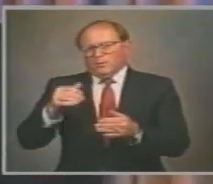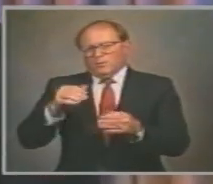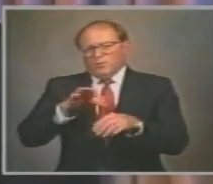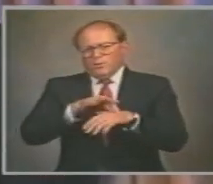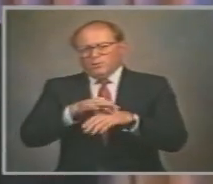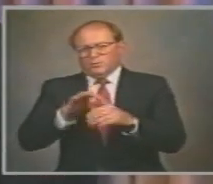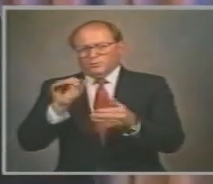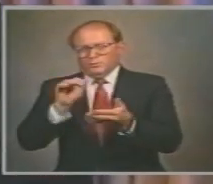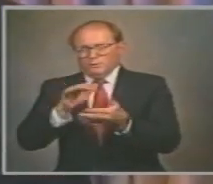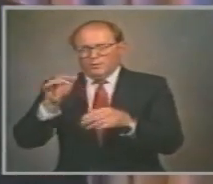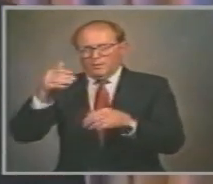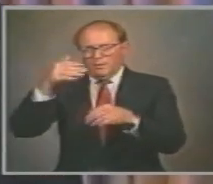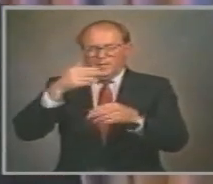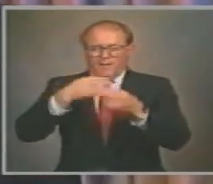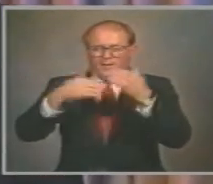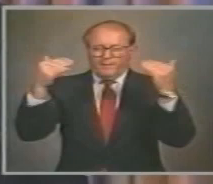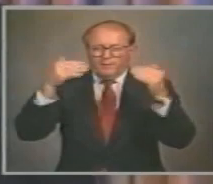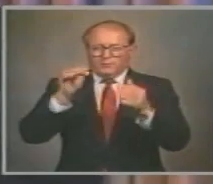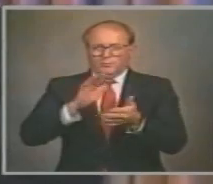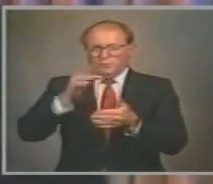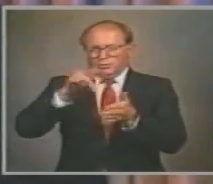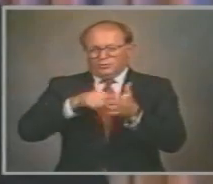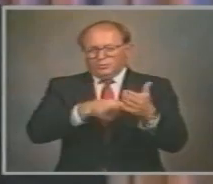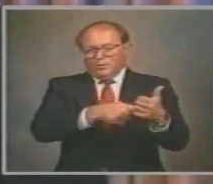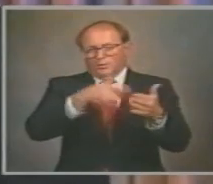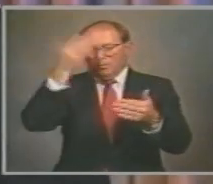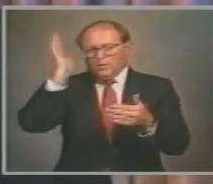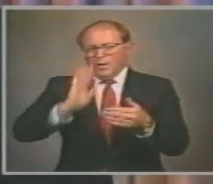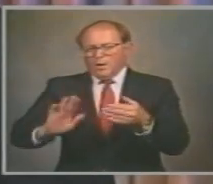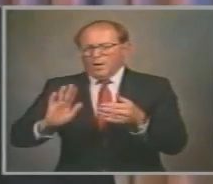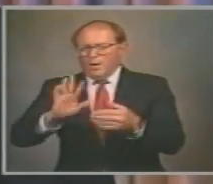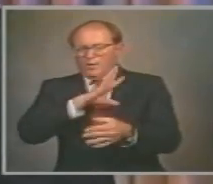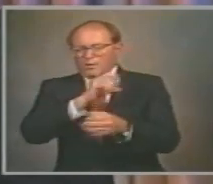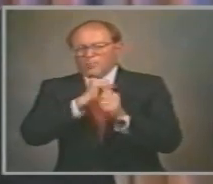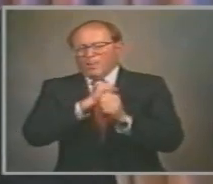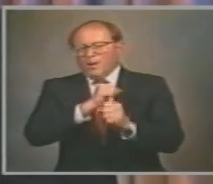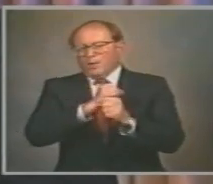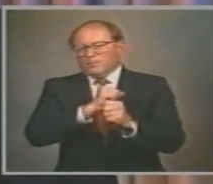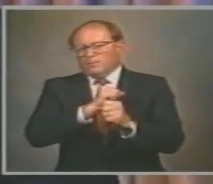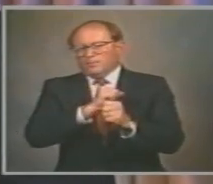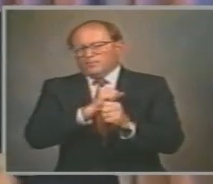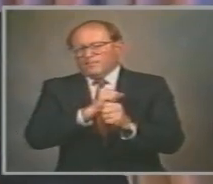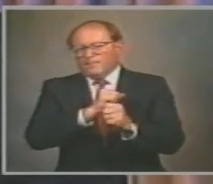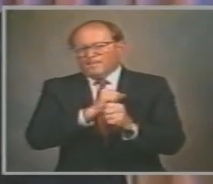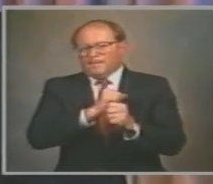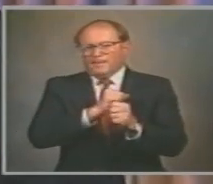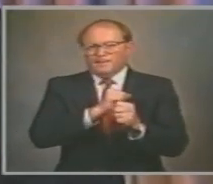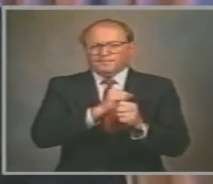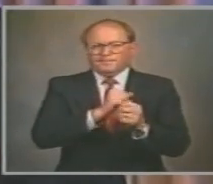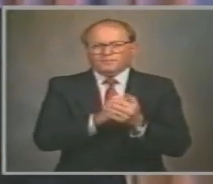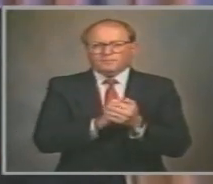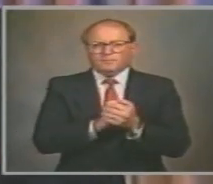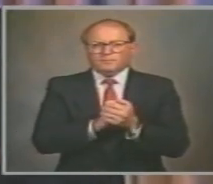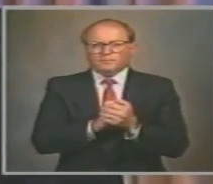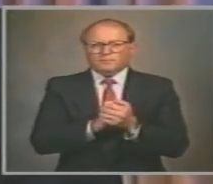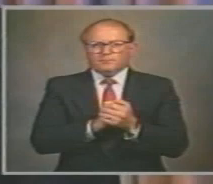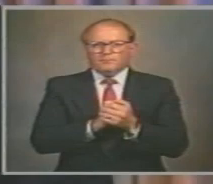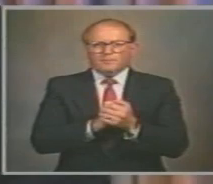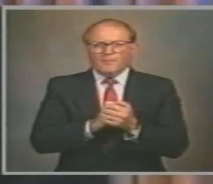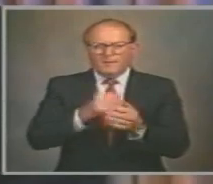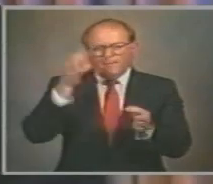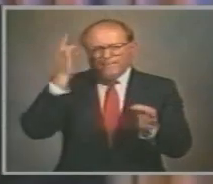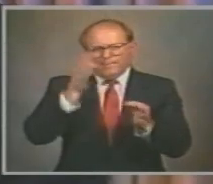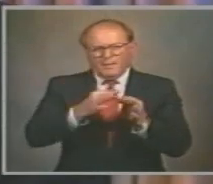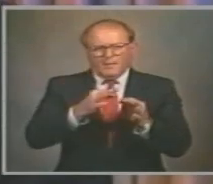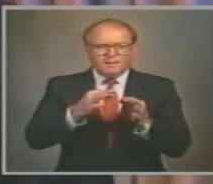handiwork." It's when the scientist becomes the philosopher or the religionist that conflict arises.